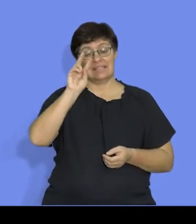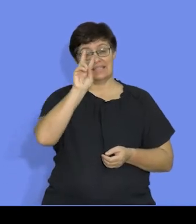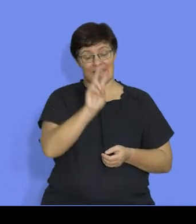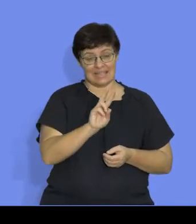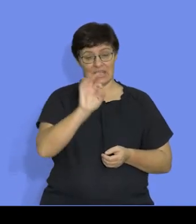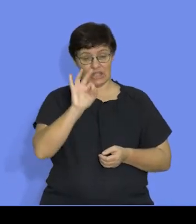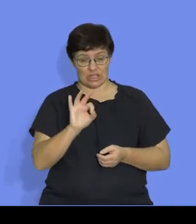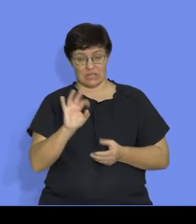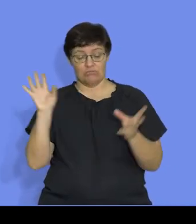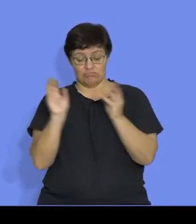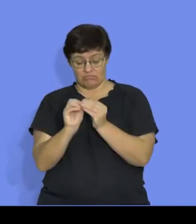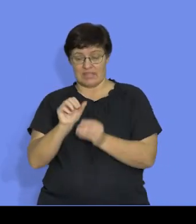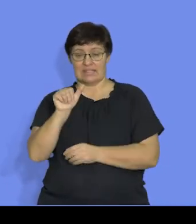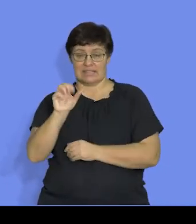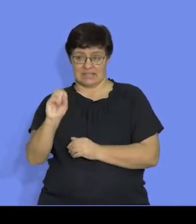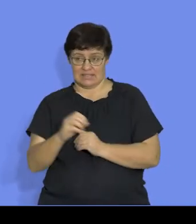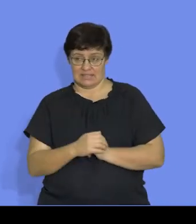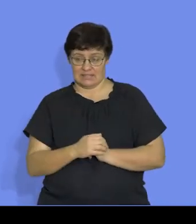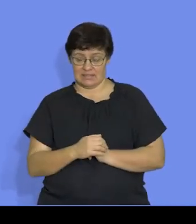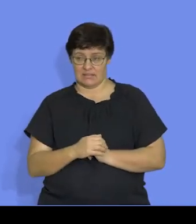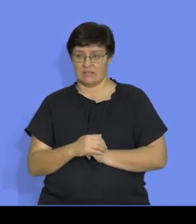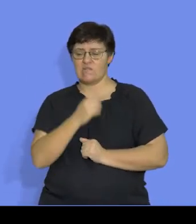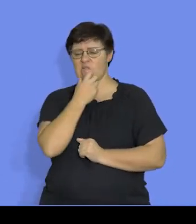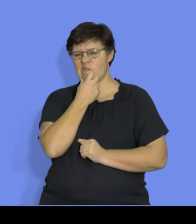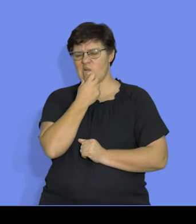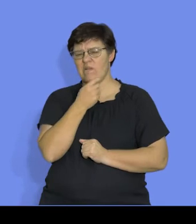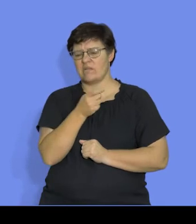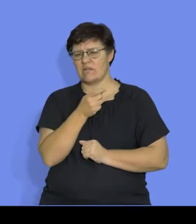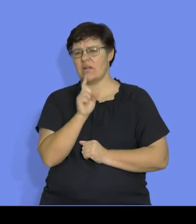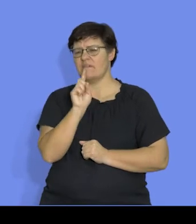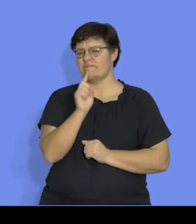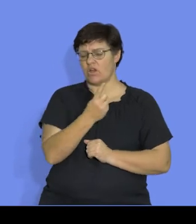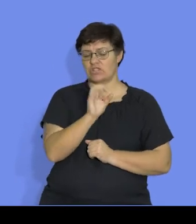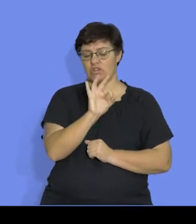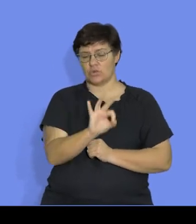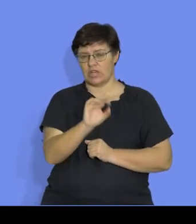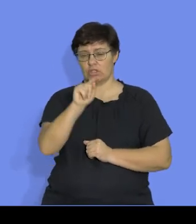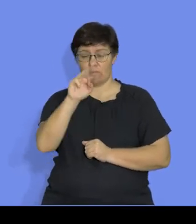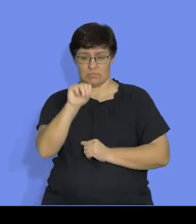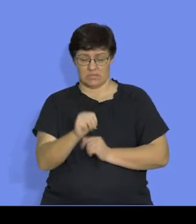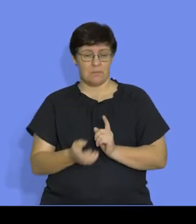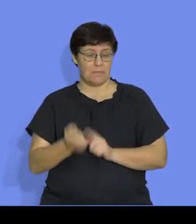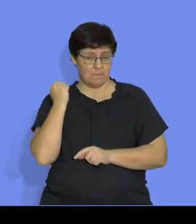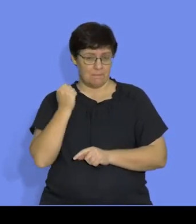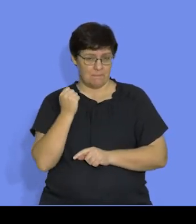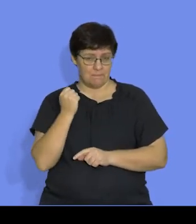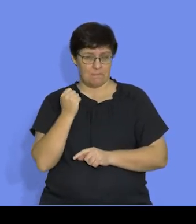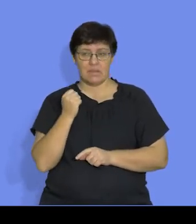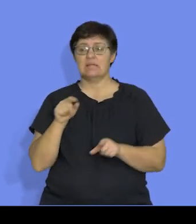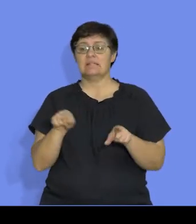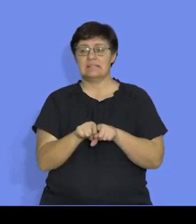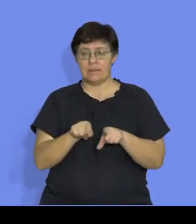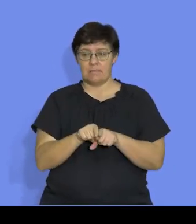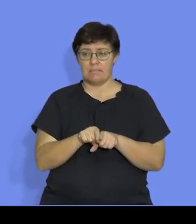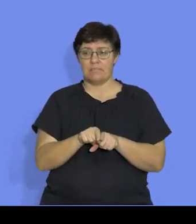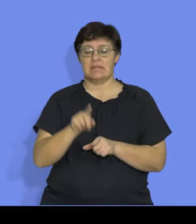is 60. So we are now asked to determine the first 3 terms as well as the general